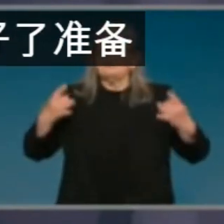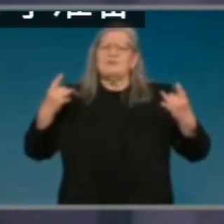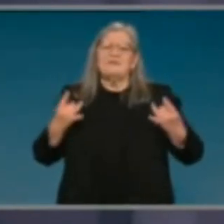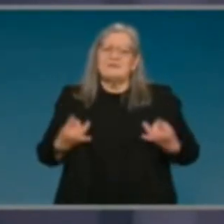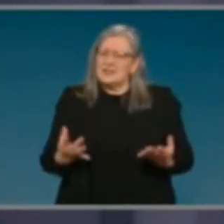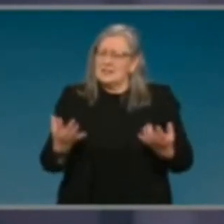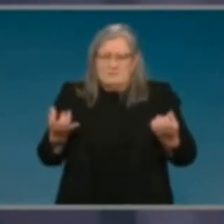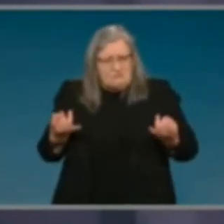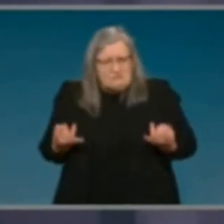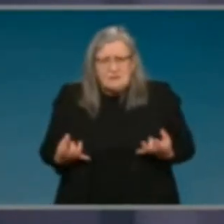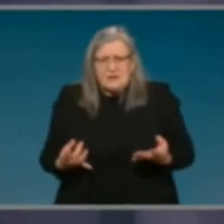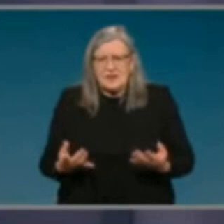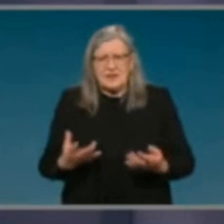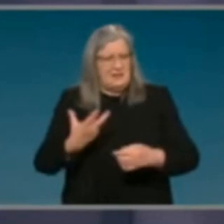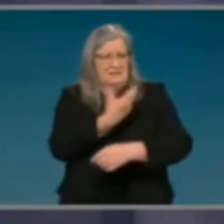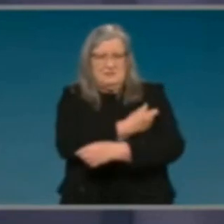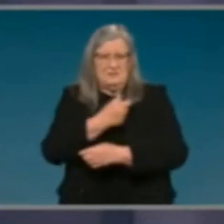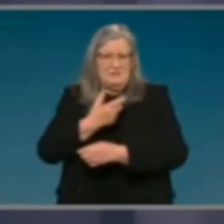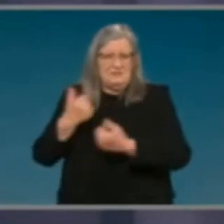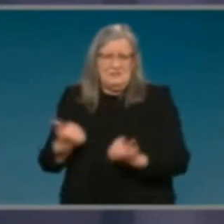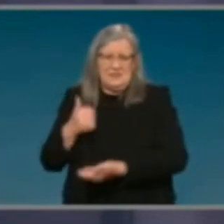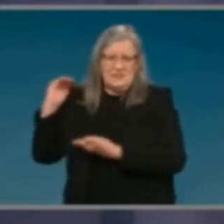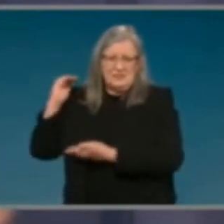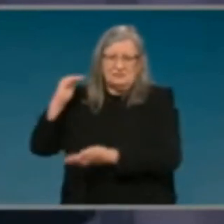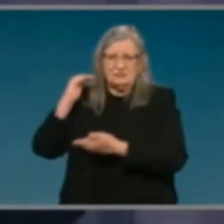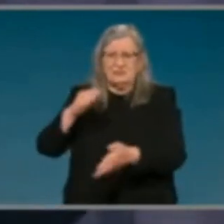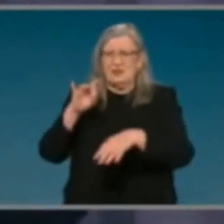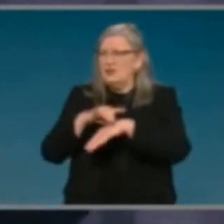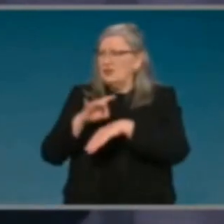do is we'll just continue to follow the medical advice.